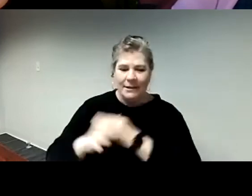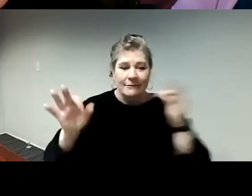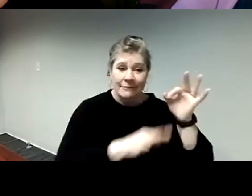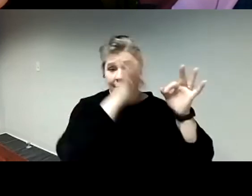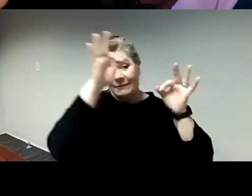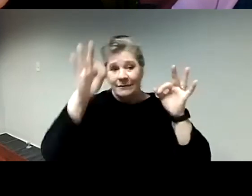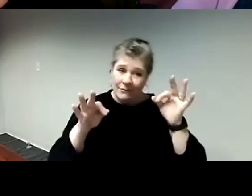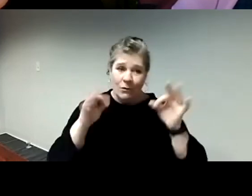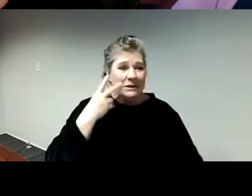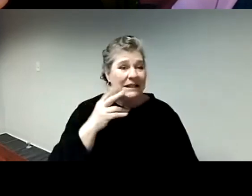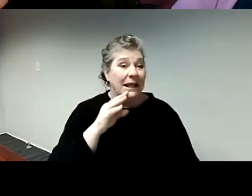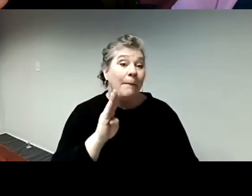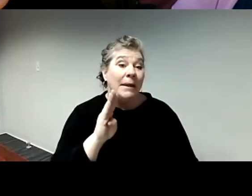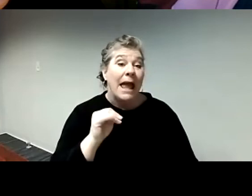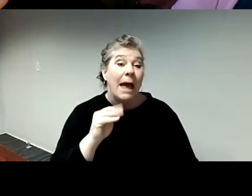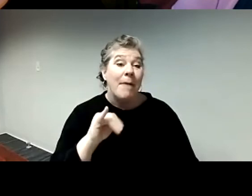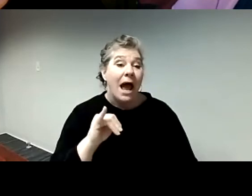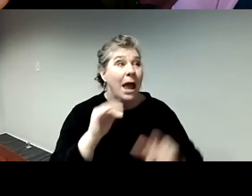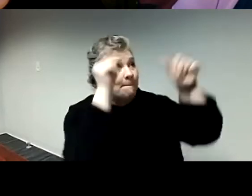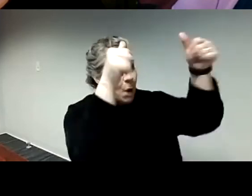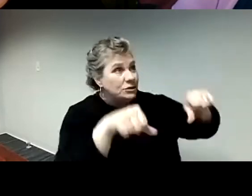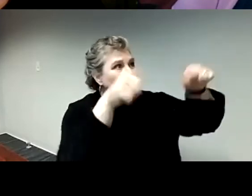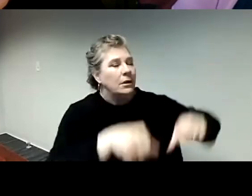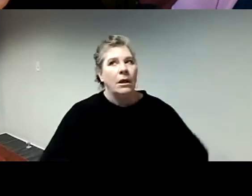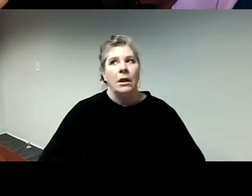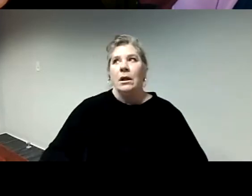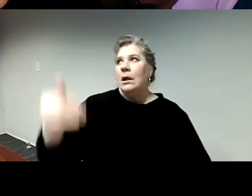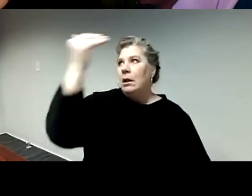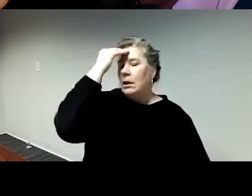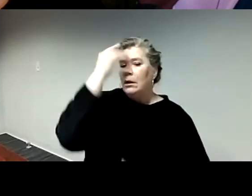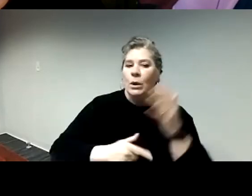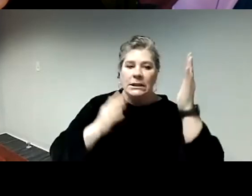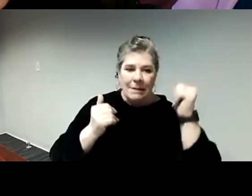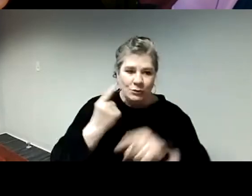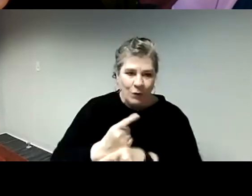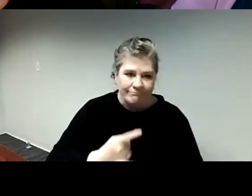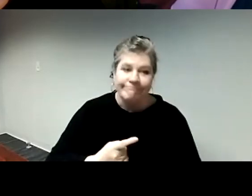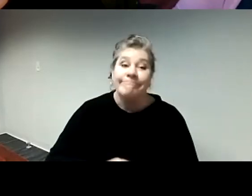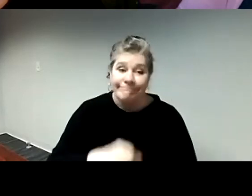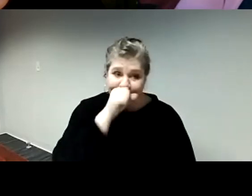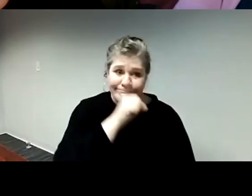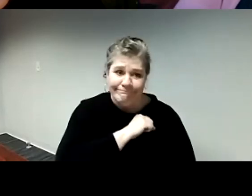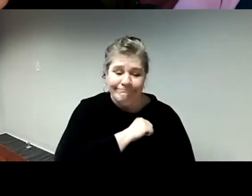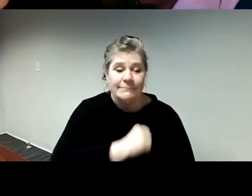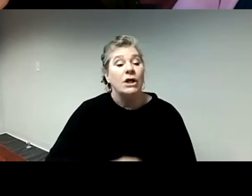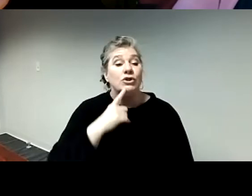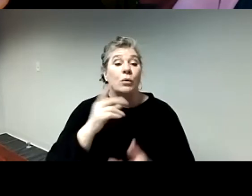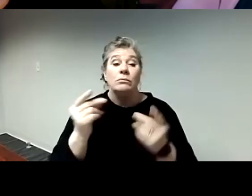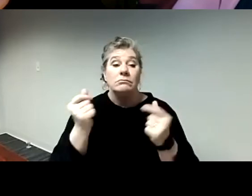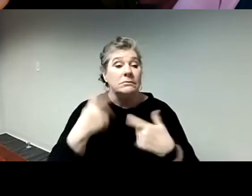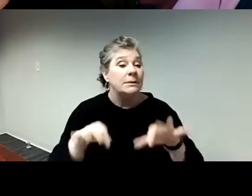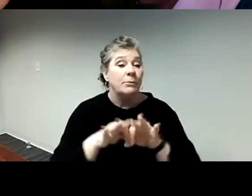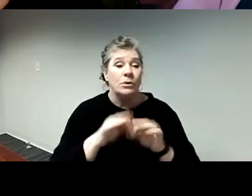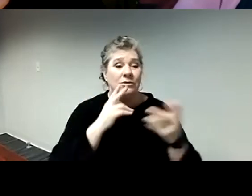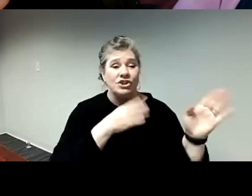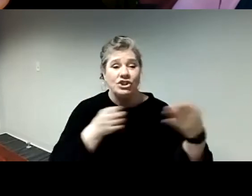BMI poster on the wall and you just know what conversation is coming, right? And so, right, it kind of